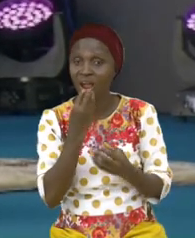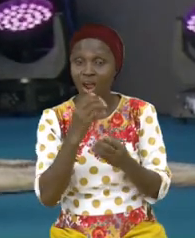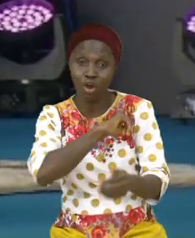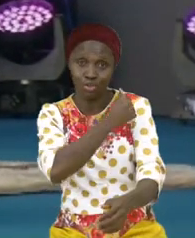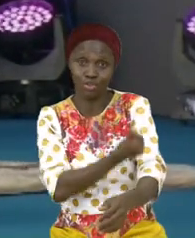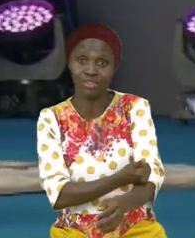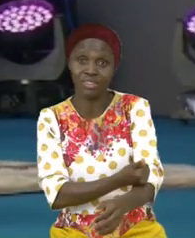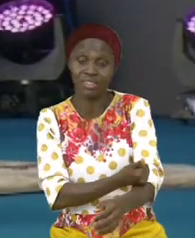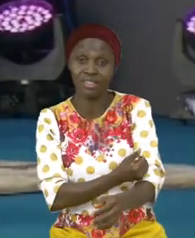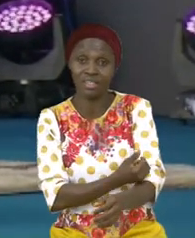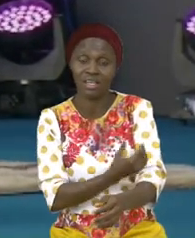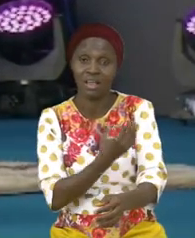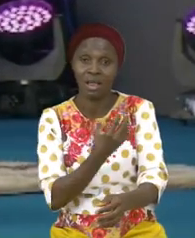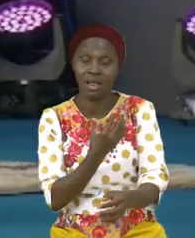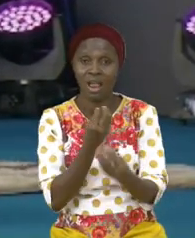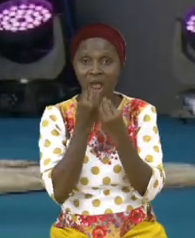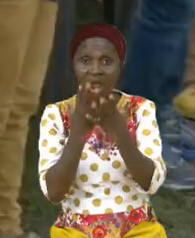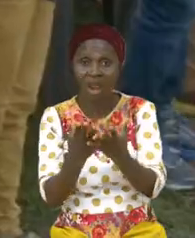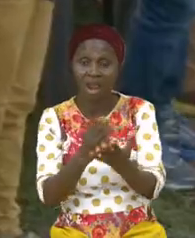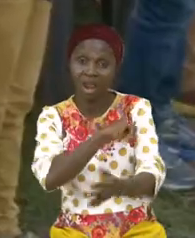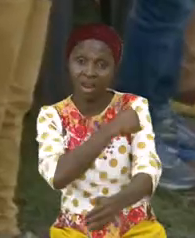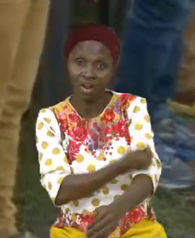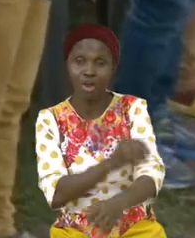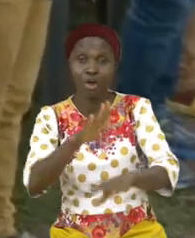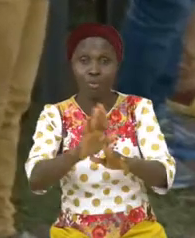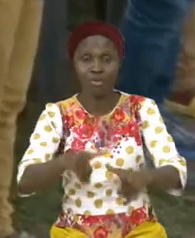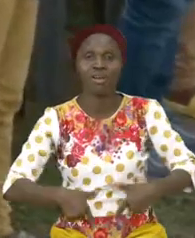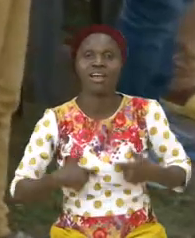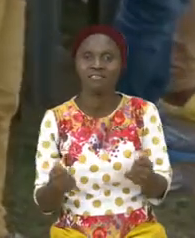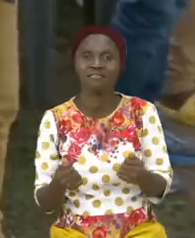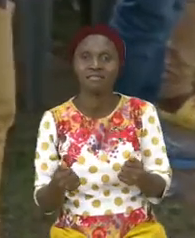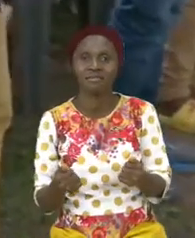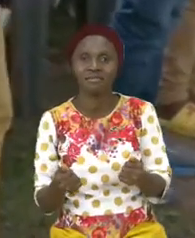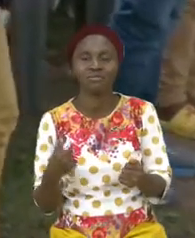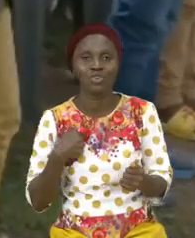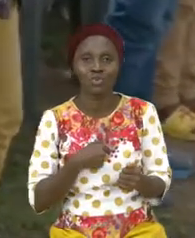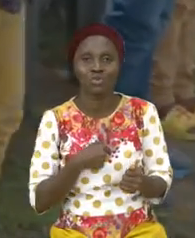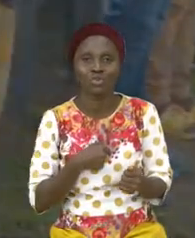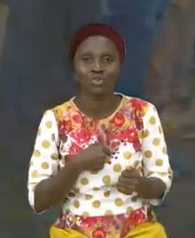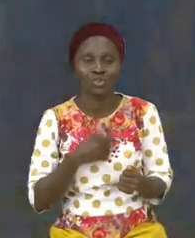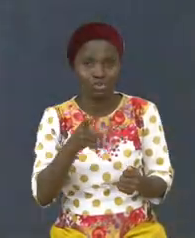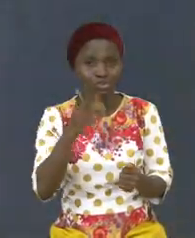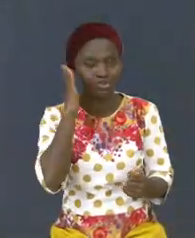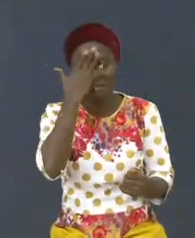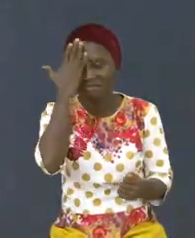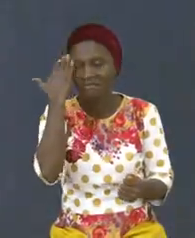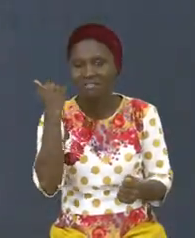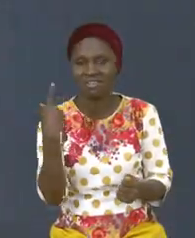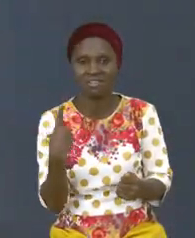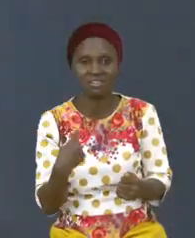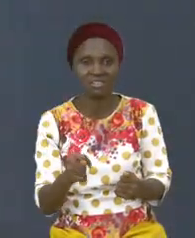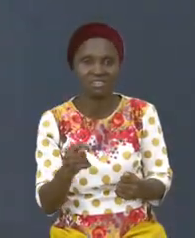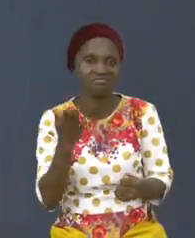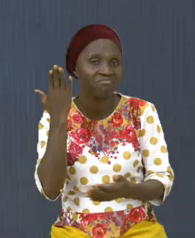authority upon your life. We're going to forget the past.